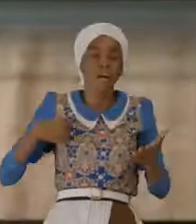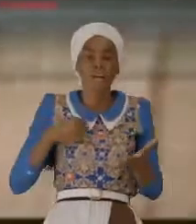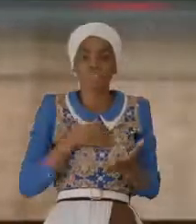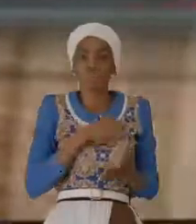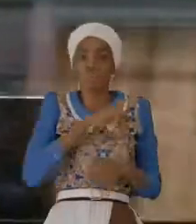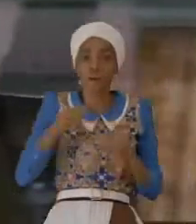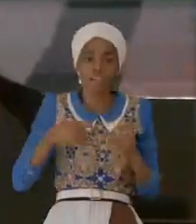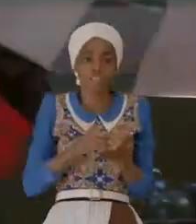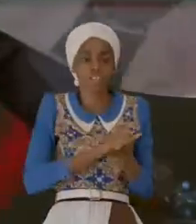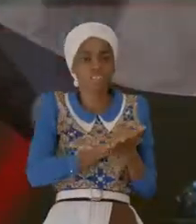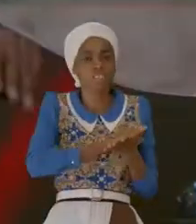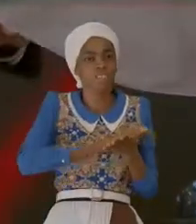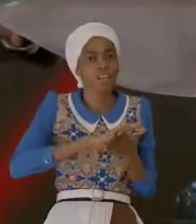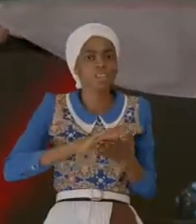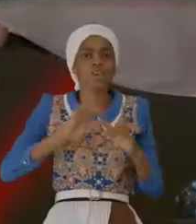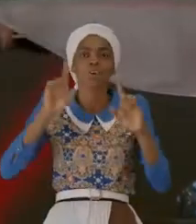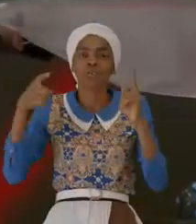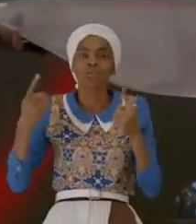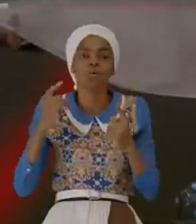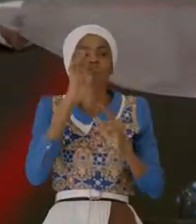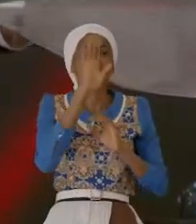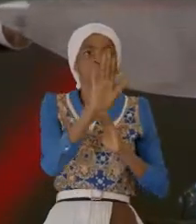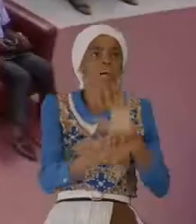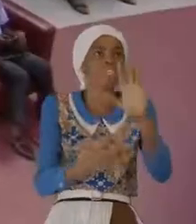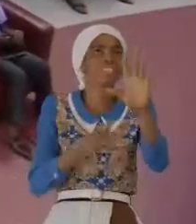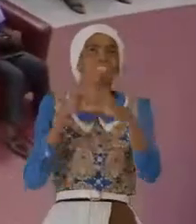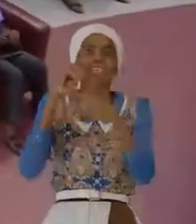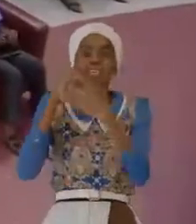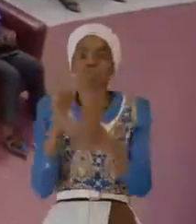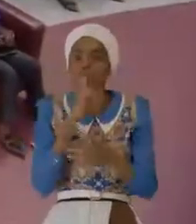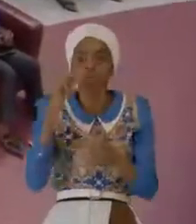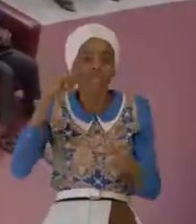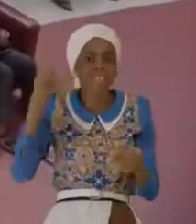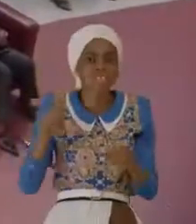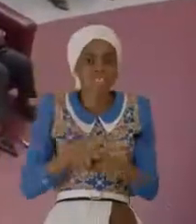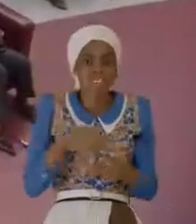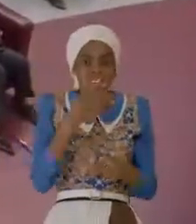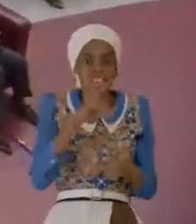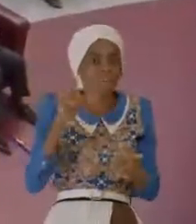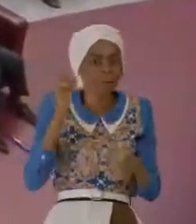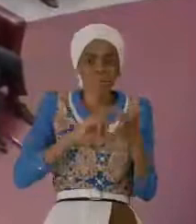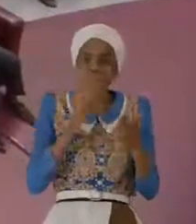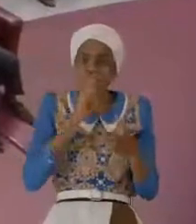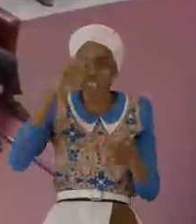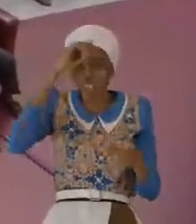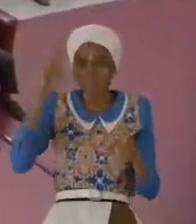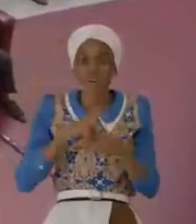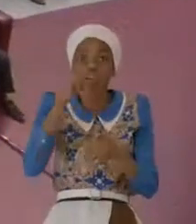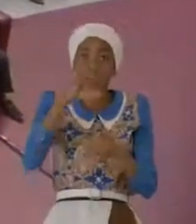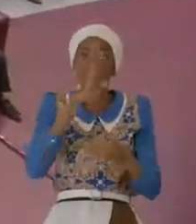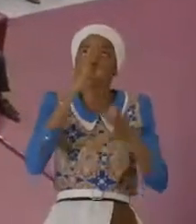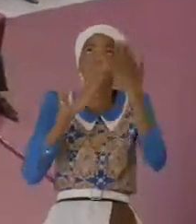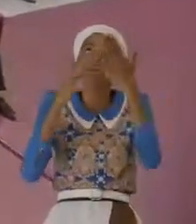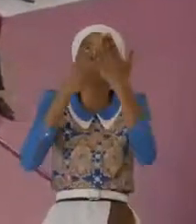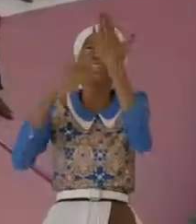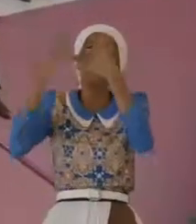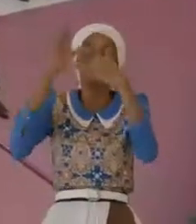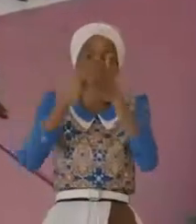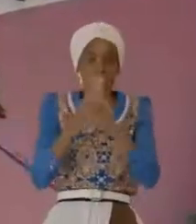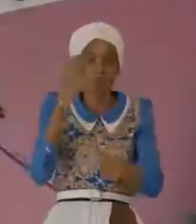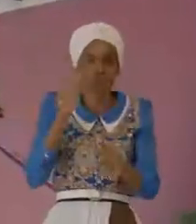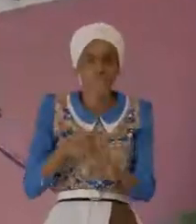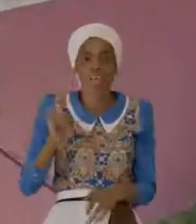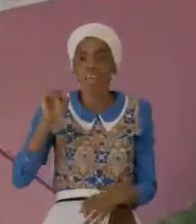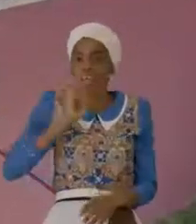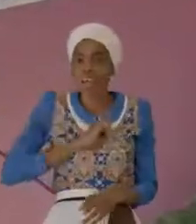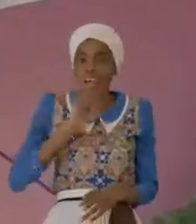Saints Go Marching In where's my brother there where's my sister there you'll be there I